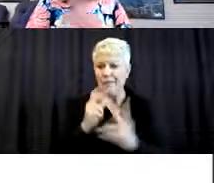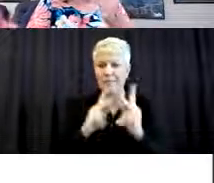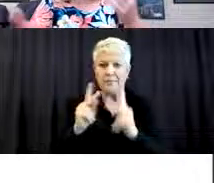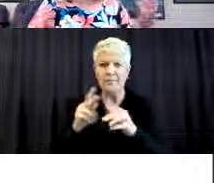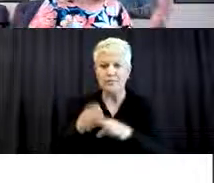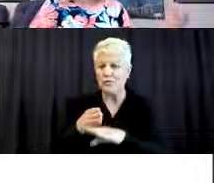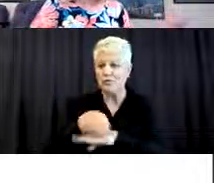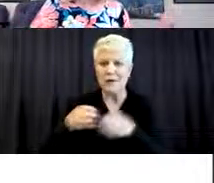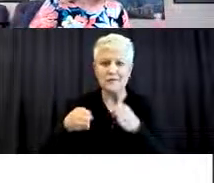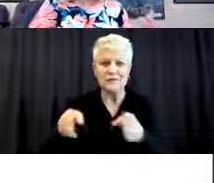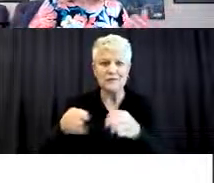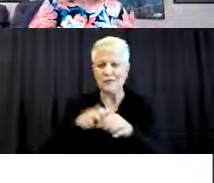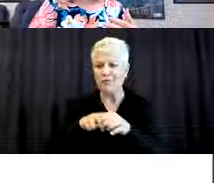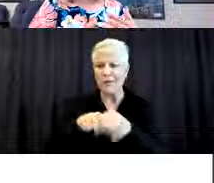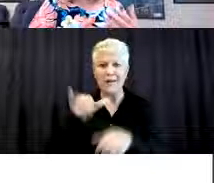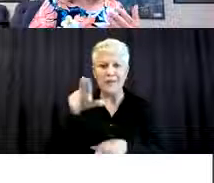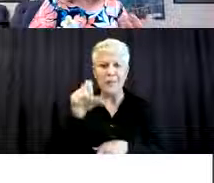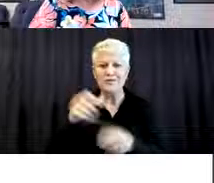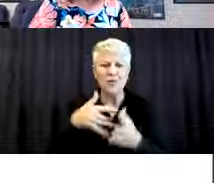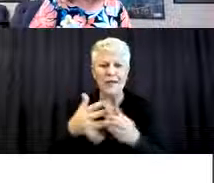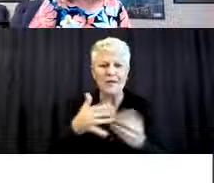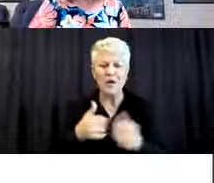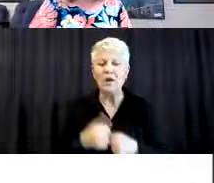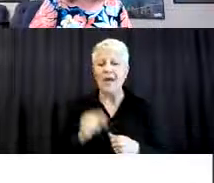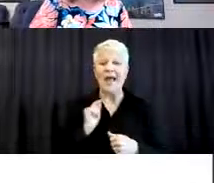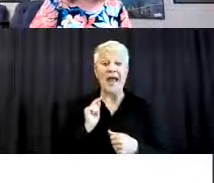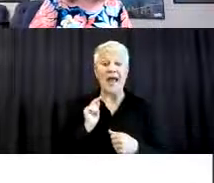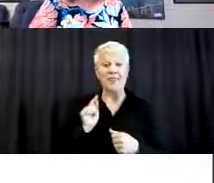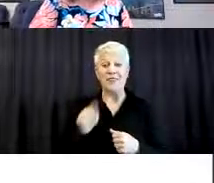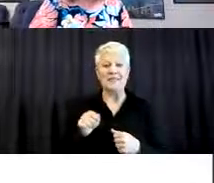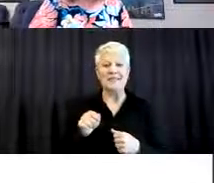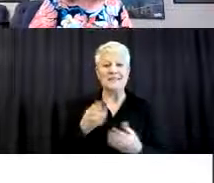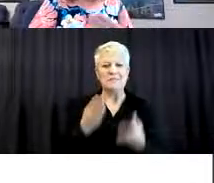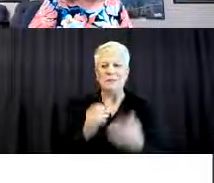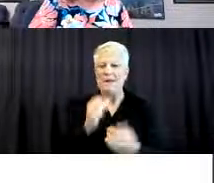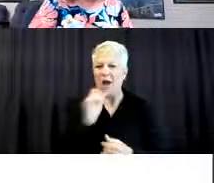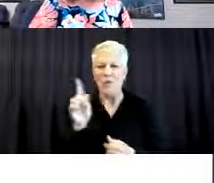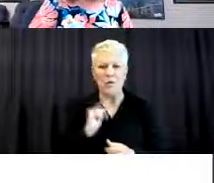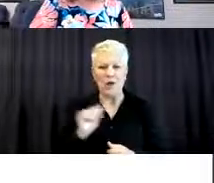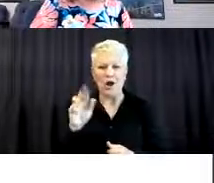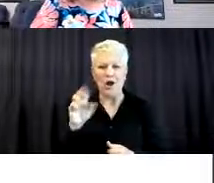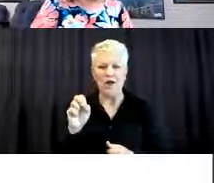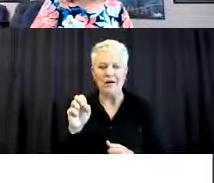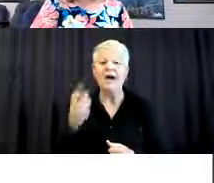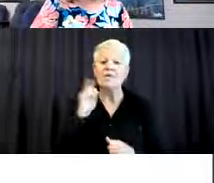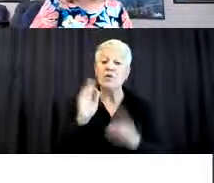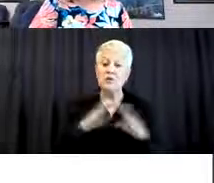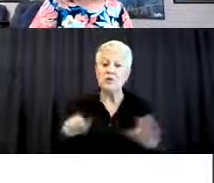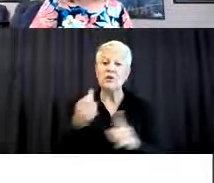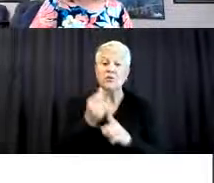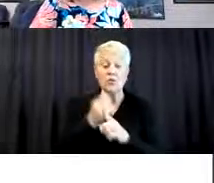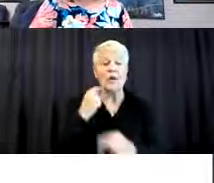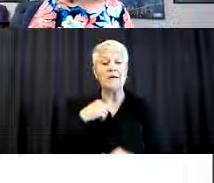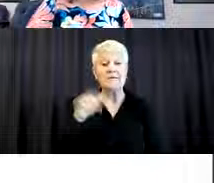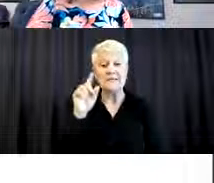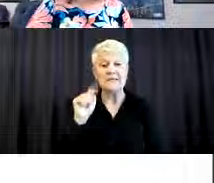ride buses, whatever, this may not be where we are. For teachers of children who are visually impaired,